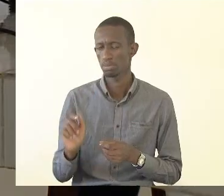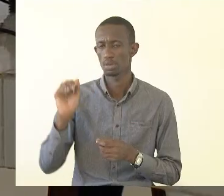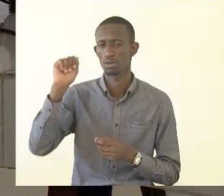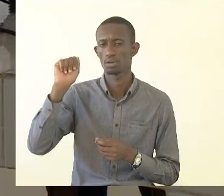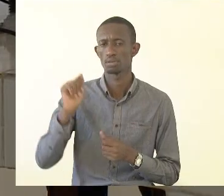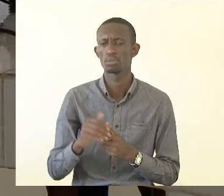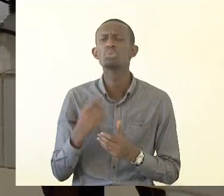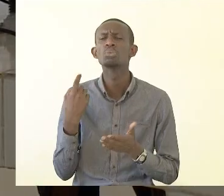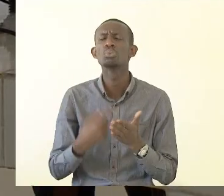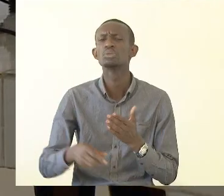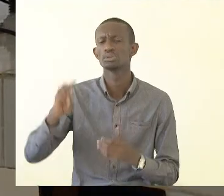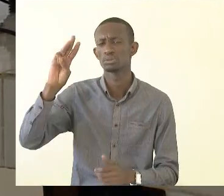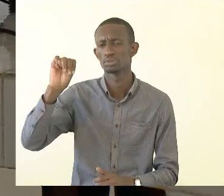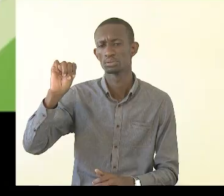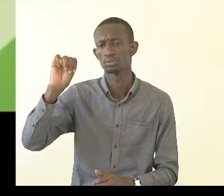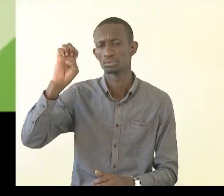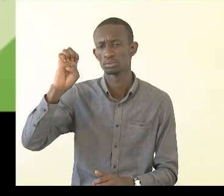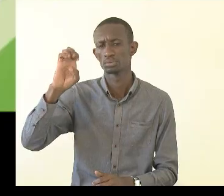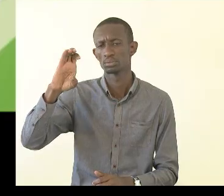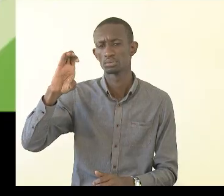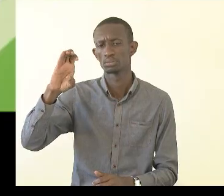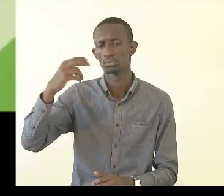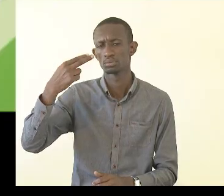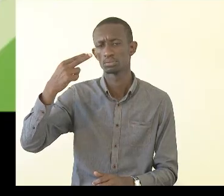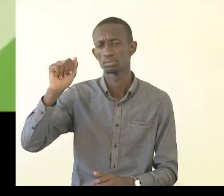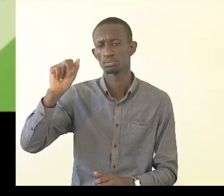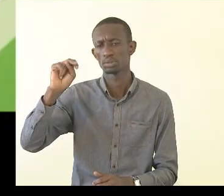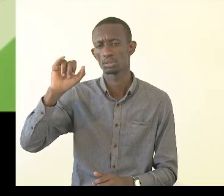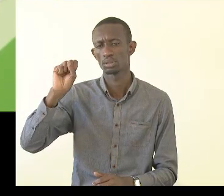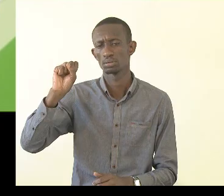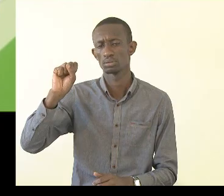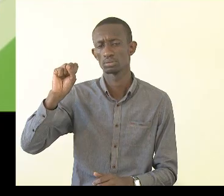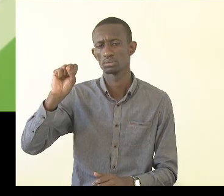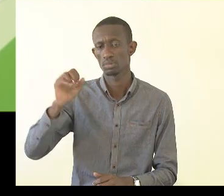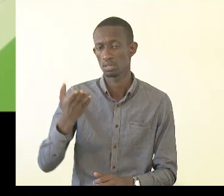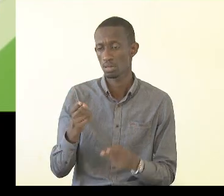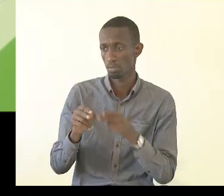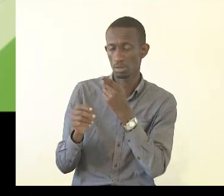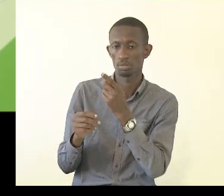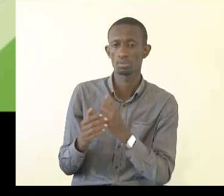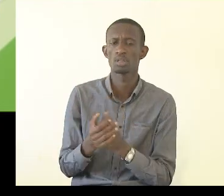in step 1? So we have step 1 here. What is the name of the mechanism here?